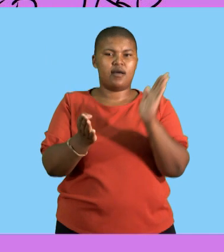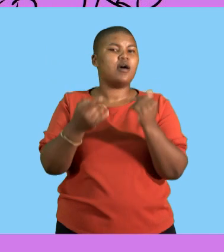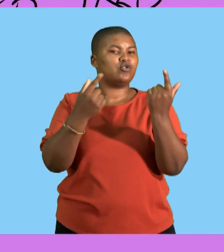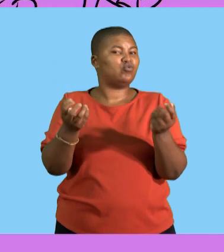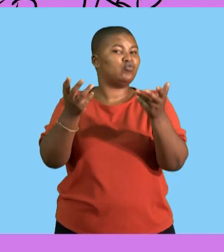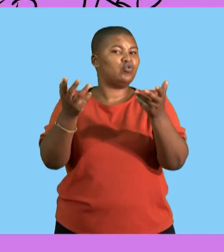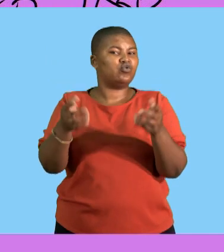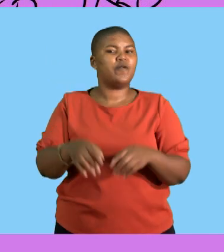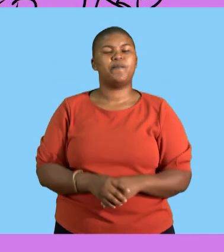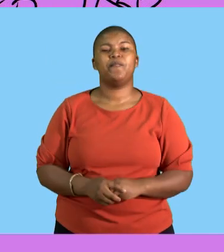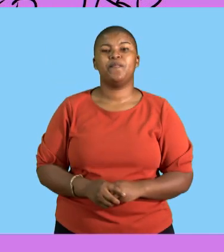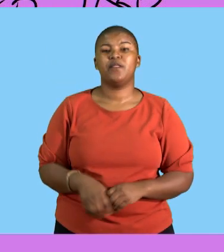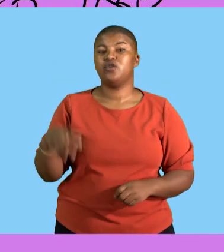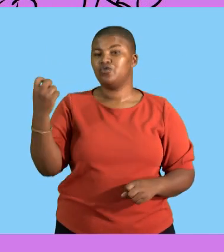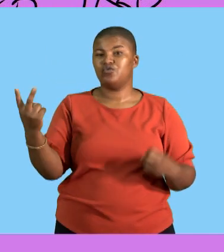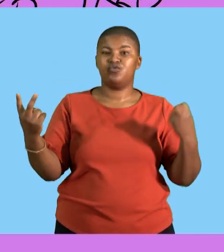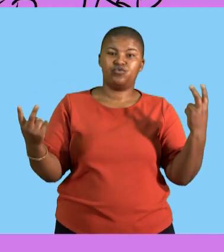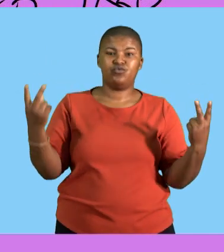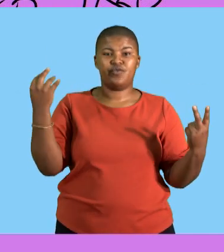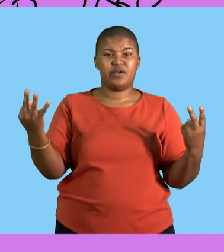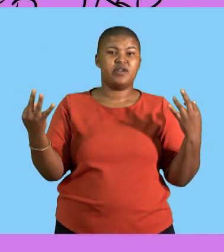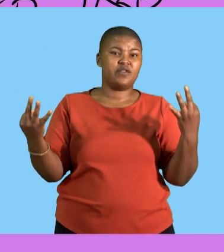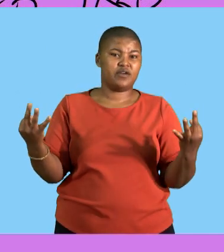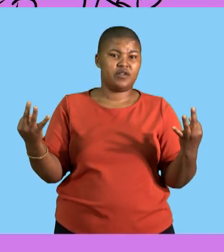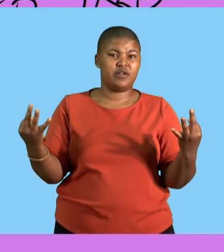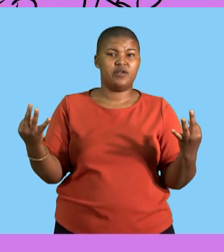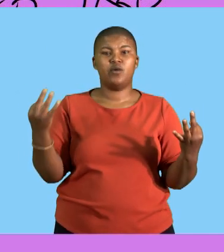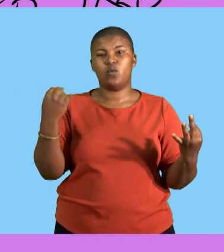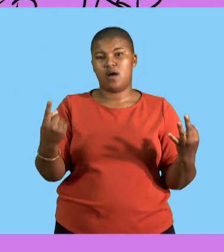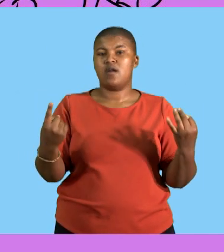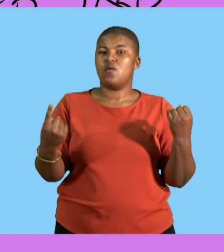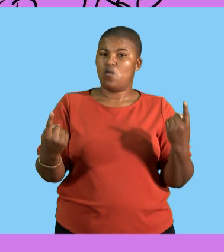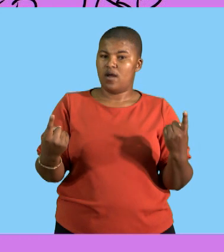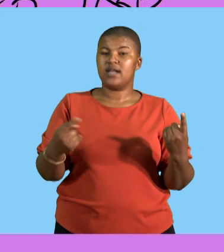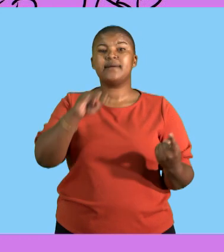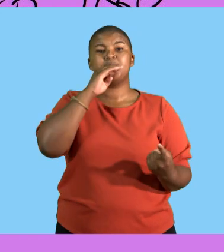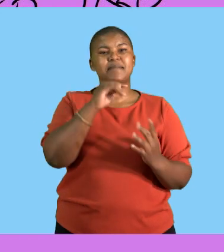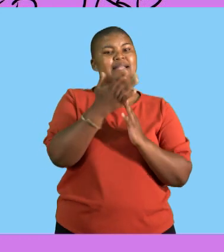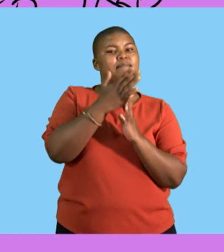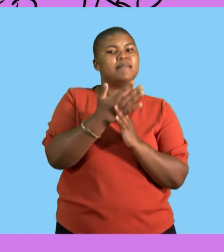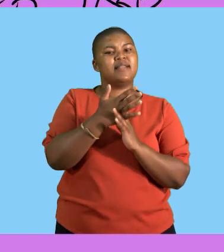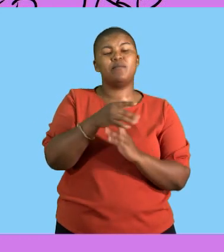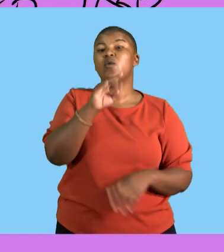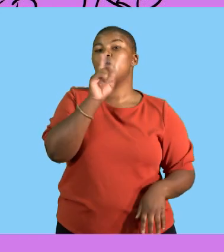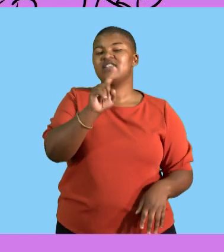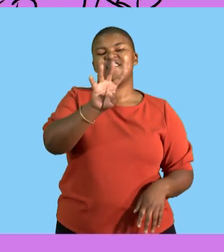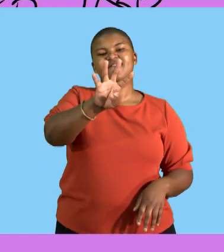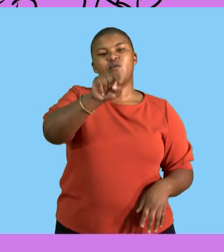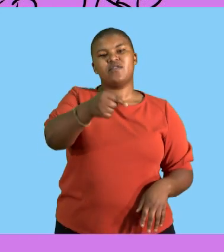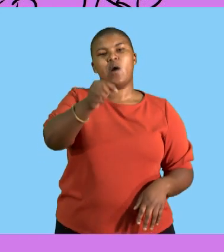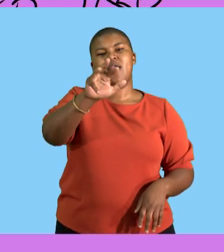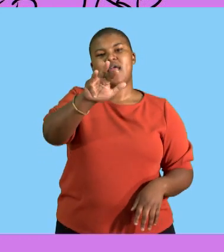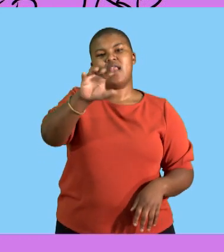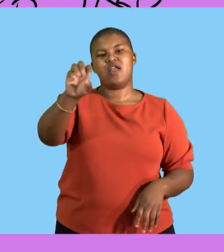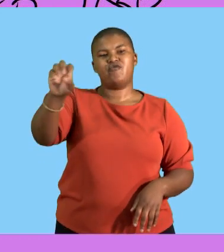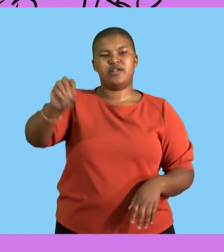2 this side, 2, 3, 3, 1, 1. So the middle value is